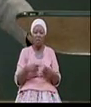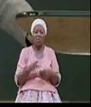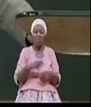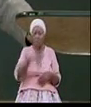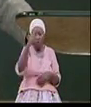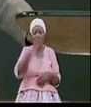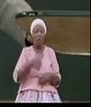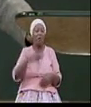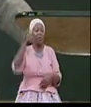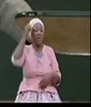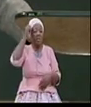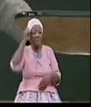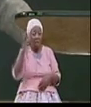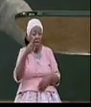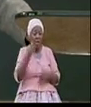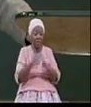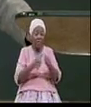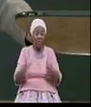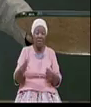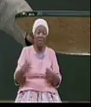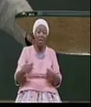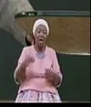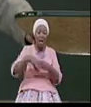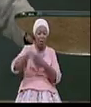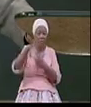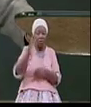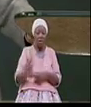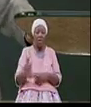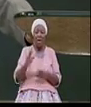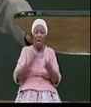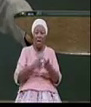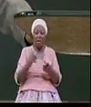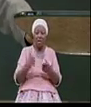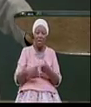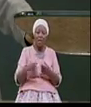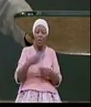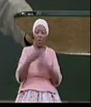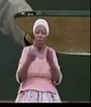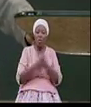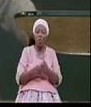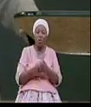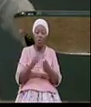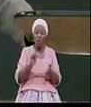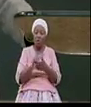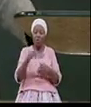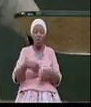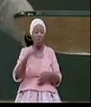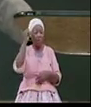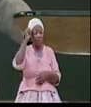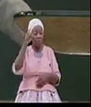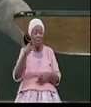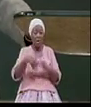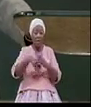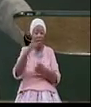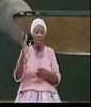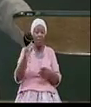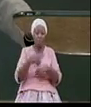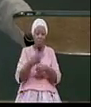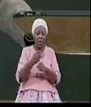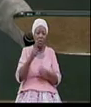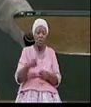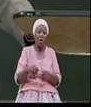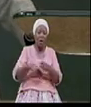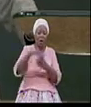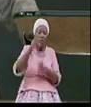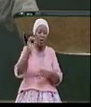mastered the techniques outwardly. And the techniques you have mastered makes you outwardly